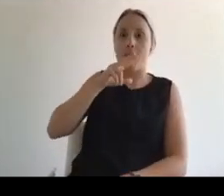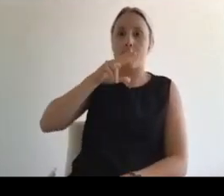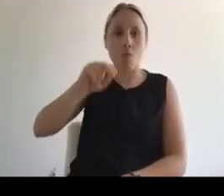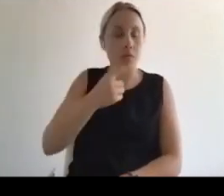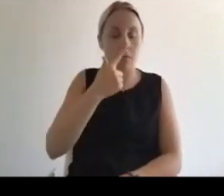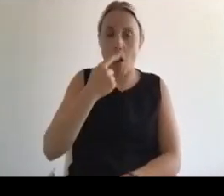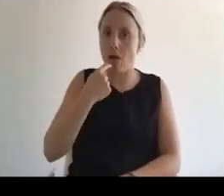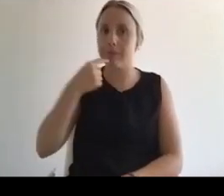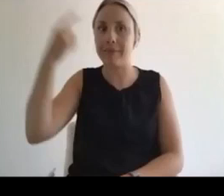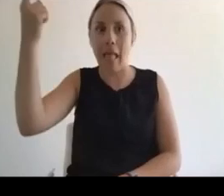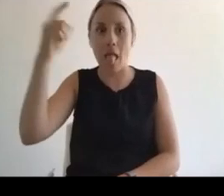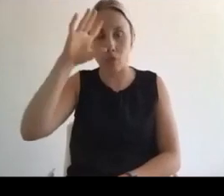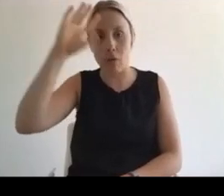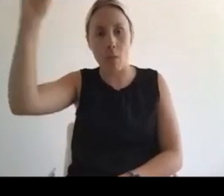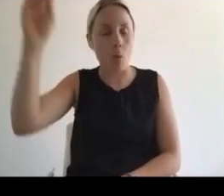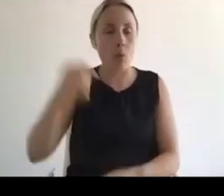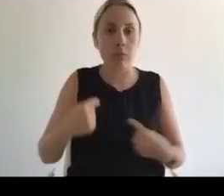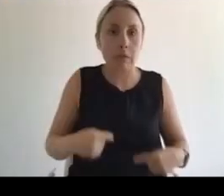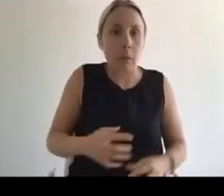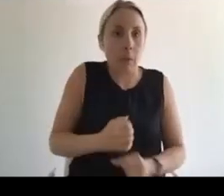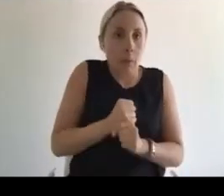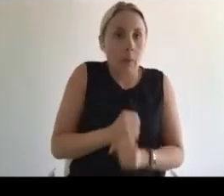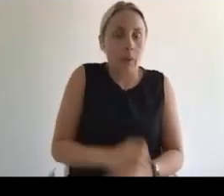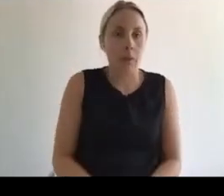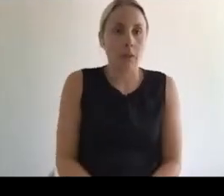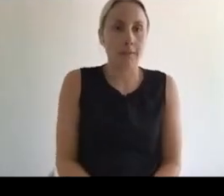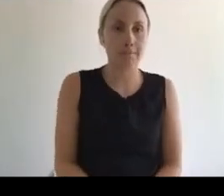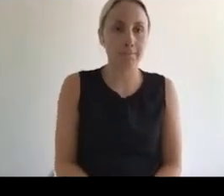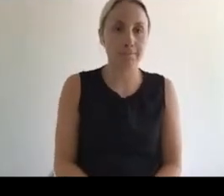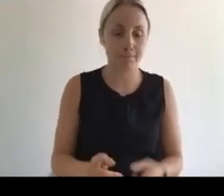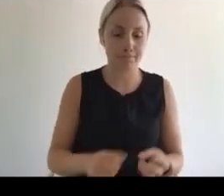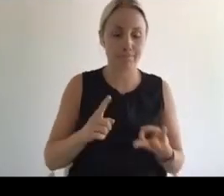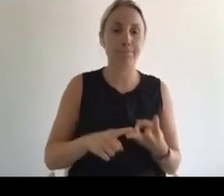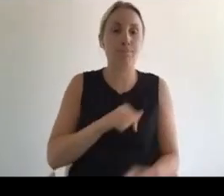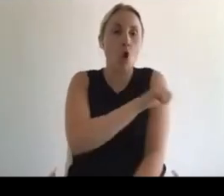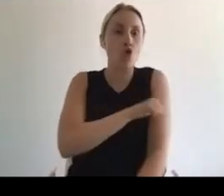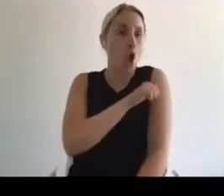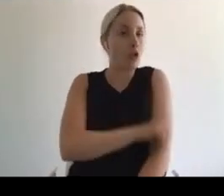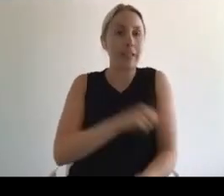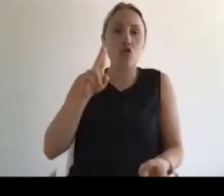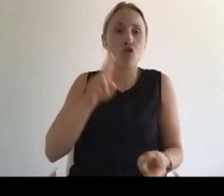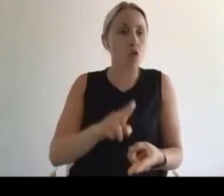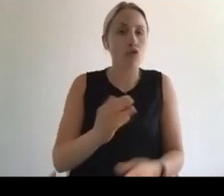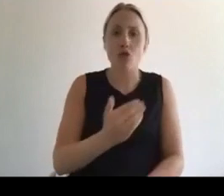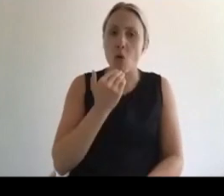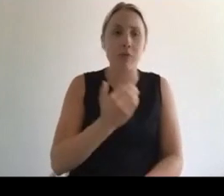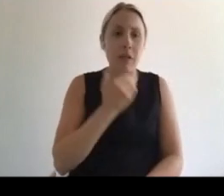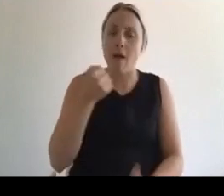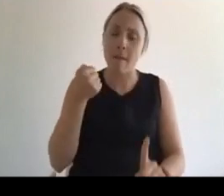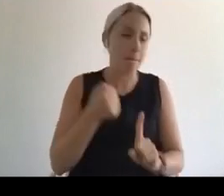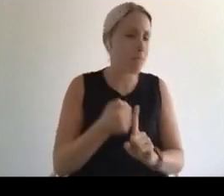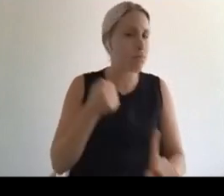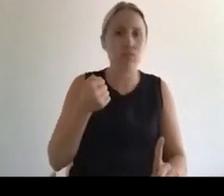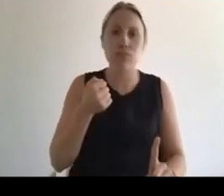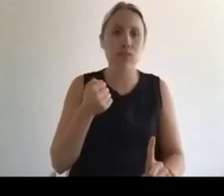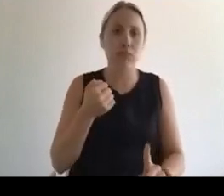up within the workplace. We've seen the impact of nursing shortages. There just simply aren't enough nurses. There